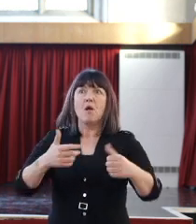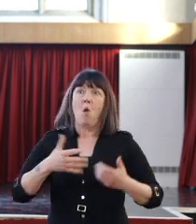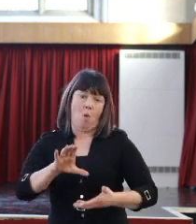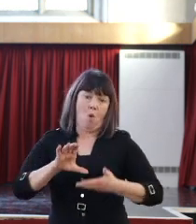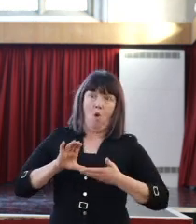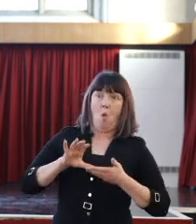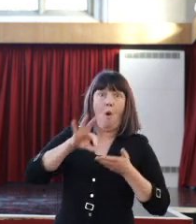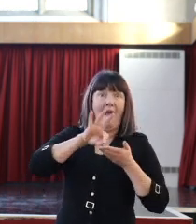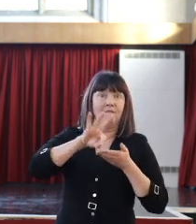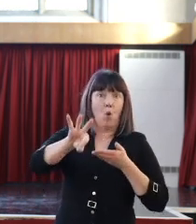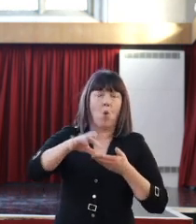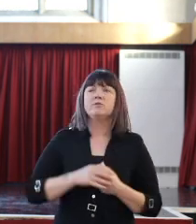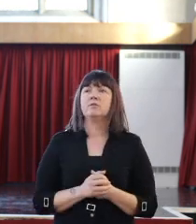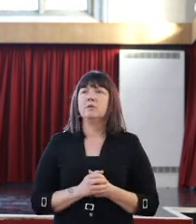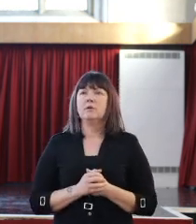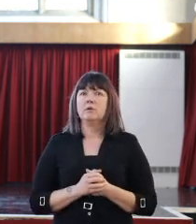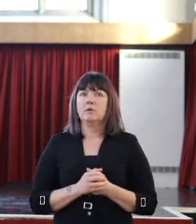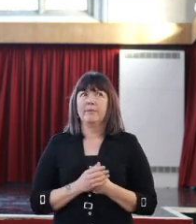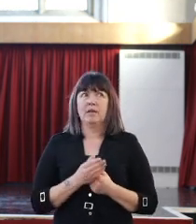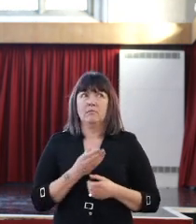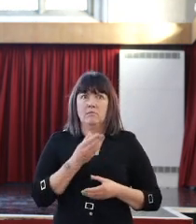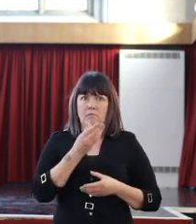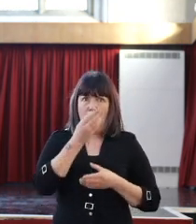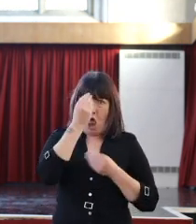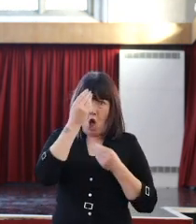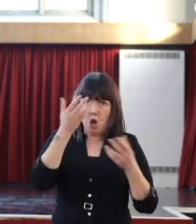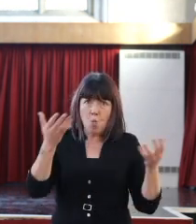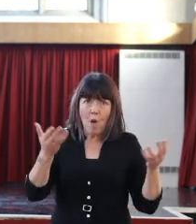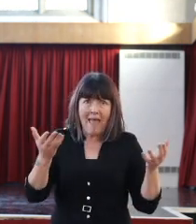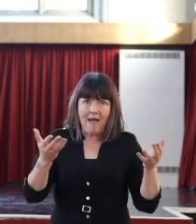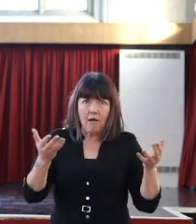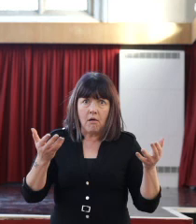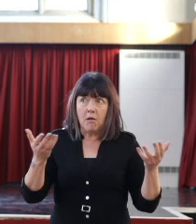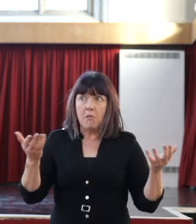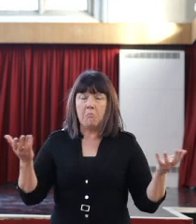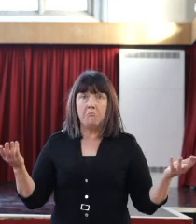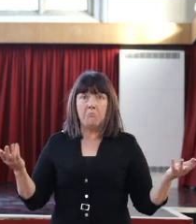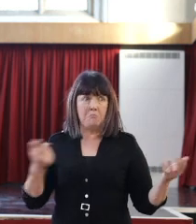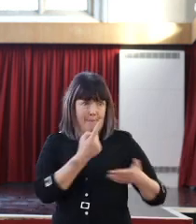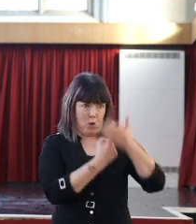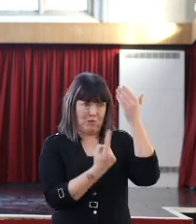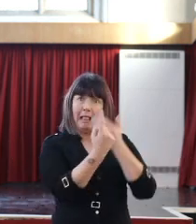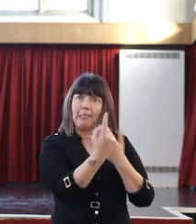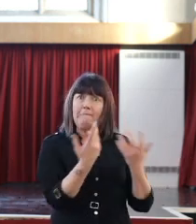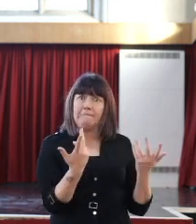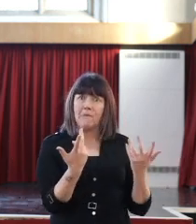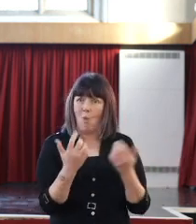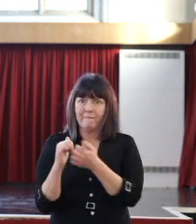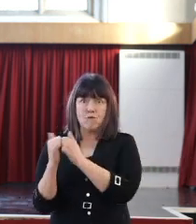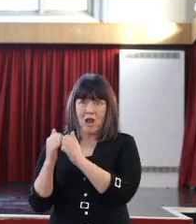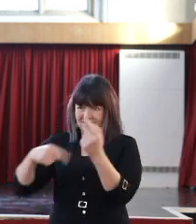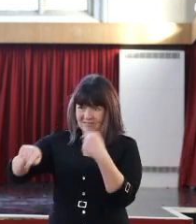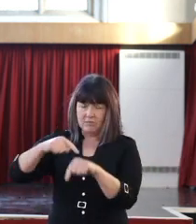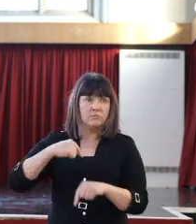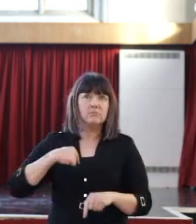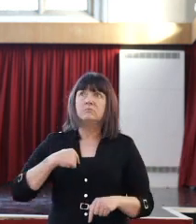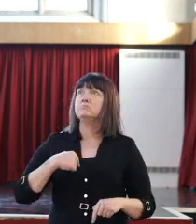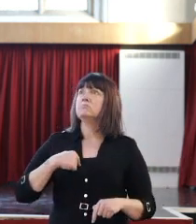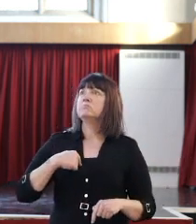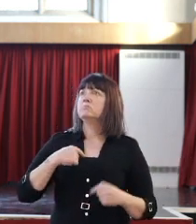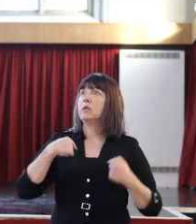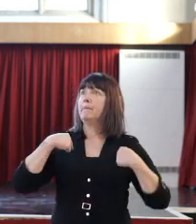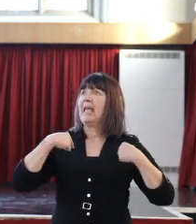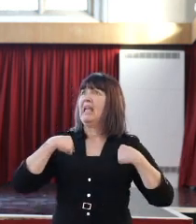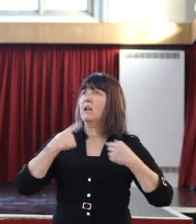equipment, where would you learn how to use it? You might be the only person in your family, your friend group, maybe even your entire town who